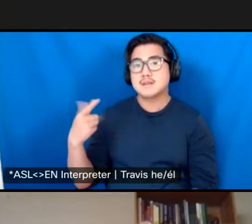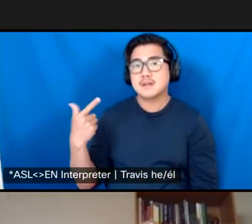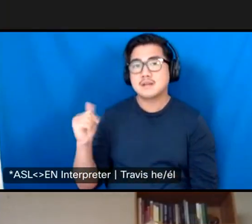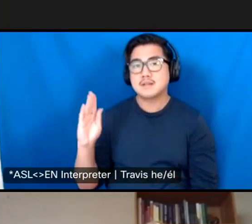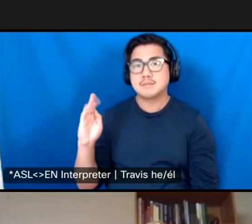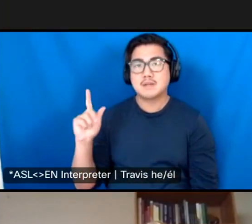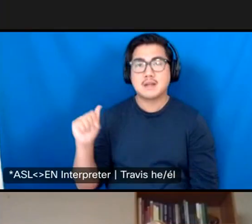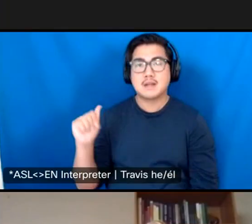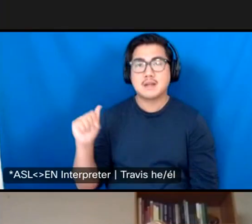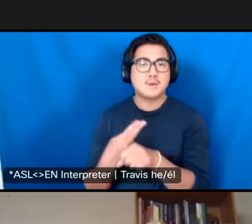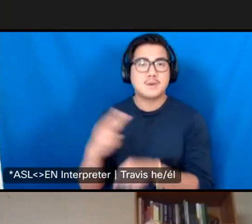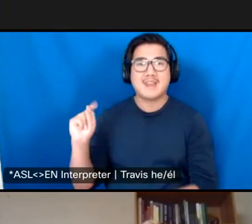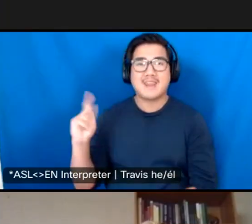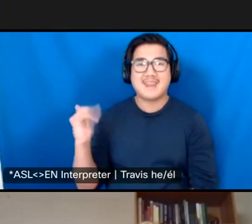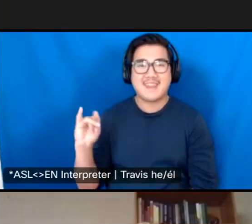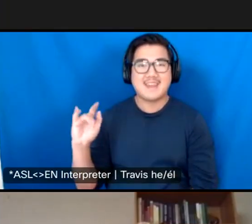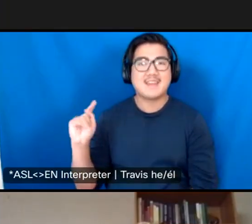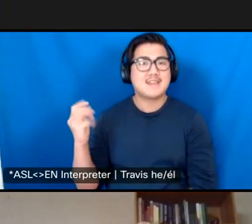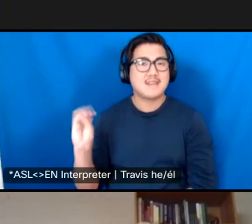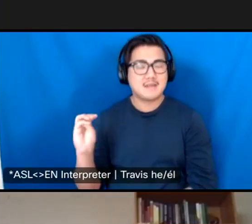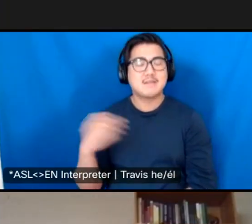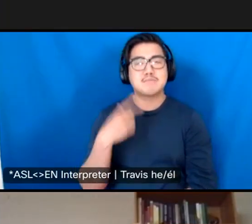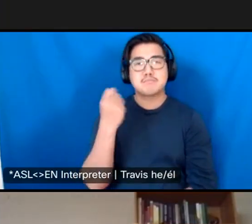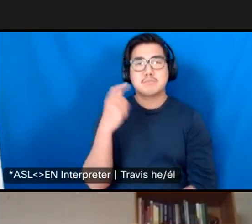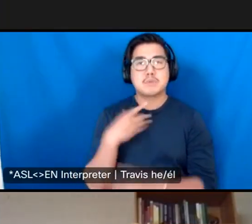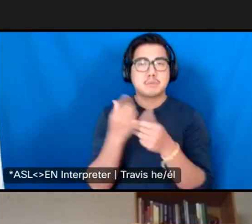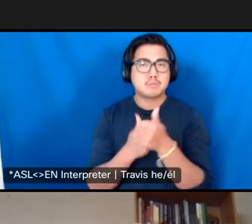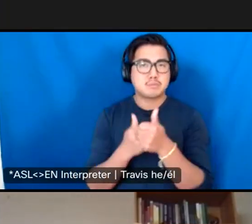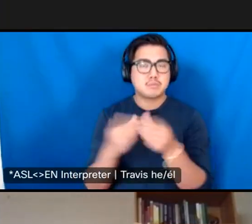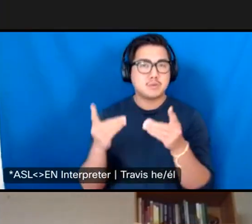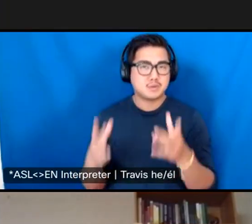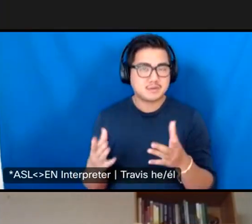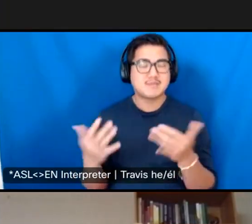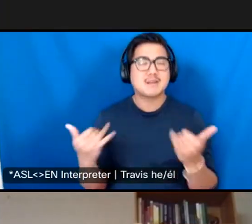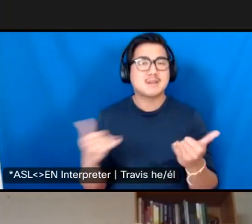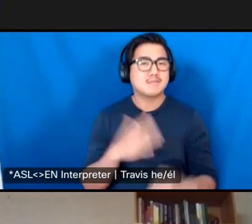with the National Center. It is my pleasure to open our session today.